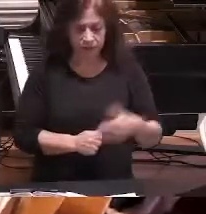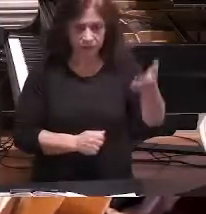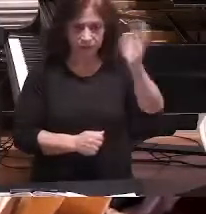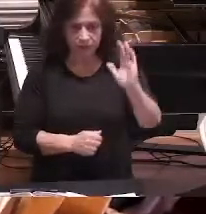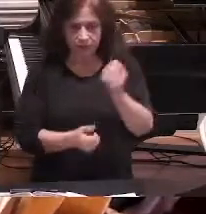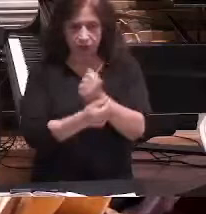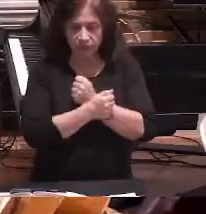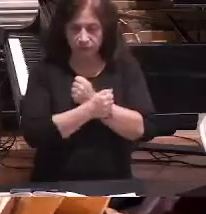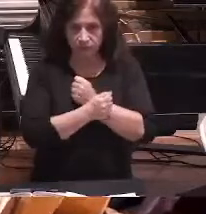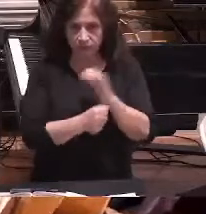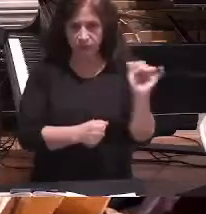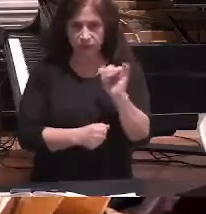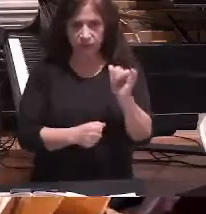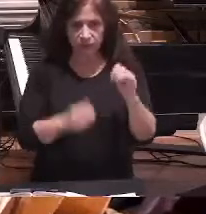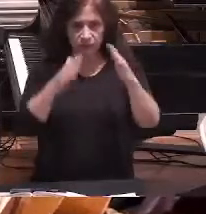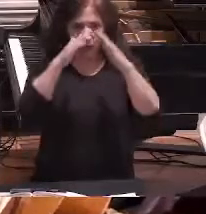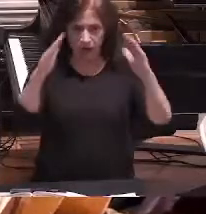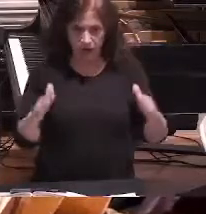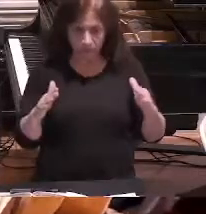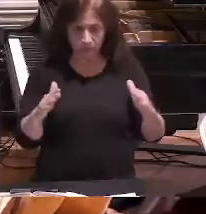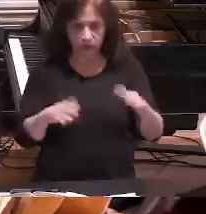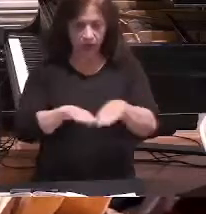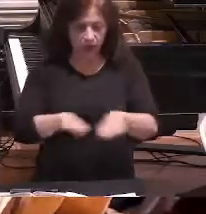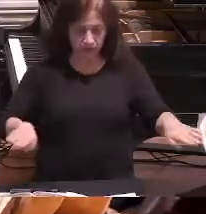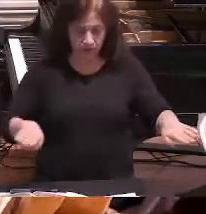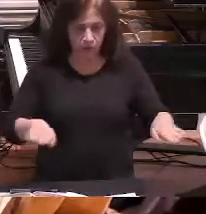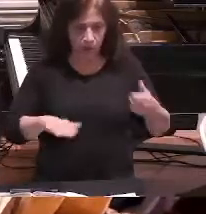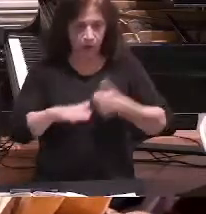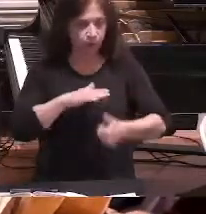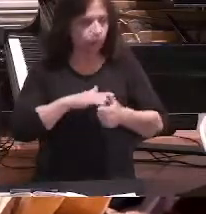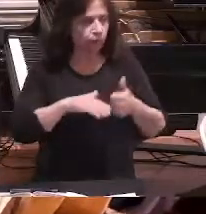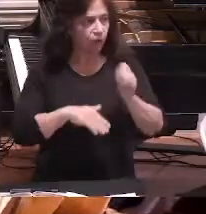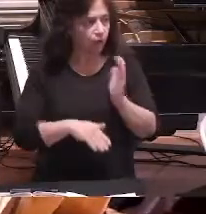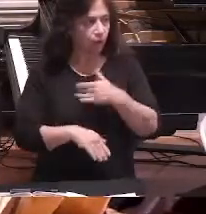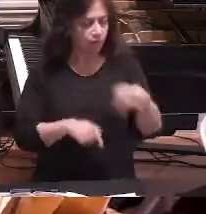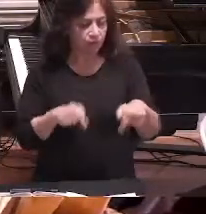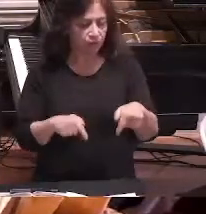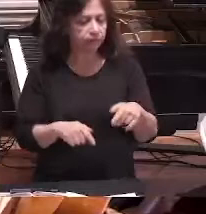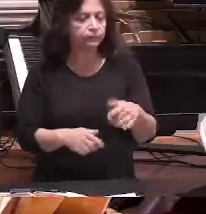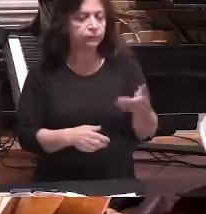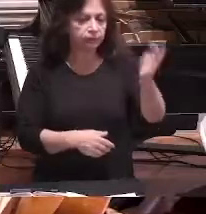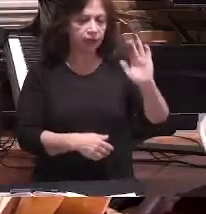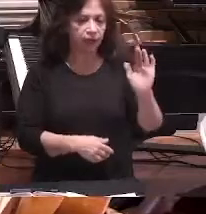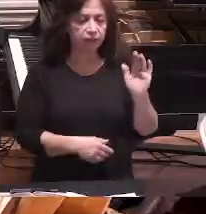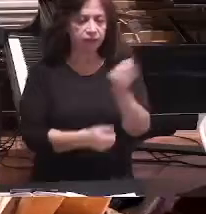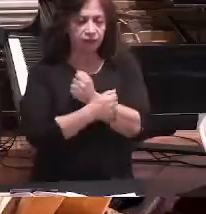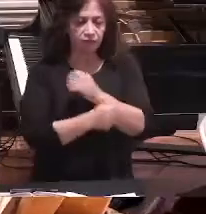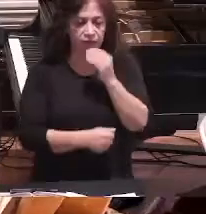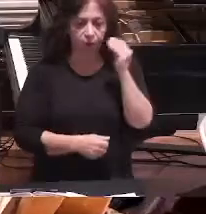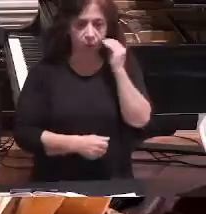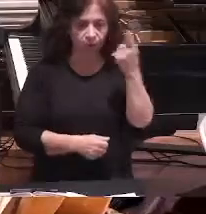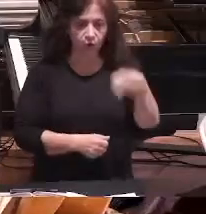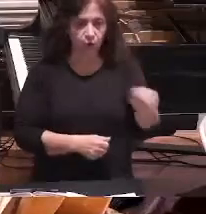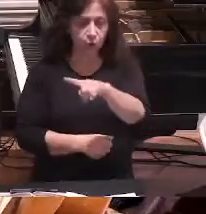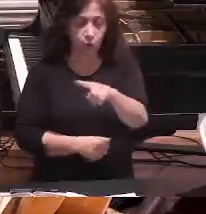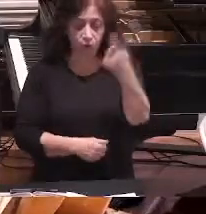God's love is a roof over our heads and the floor beneath our feet. God's love is a home for you,